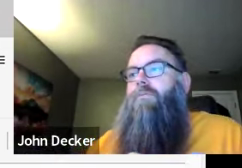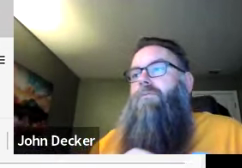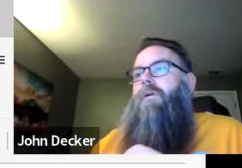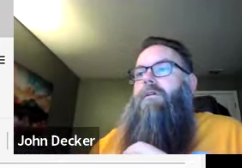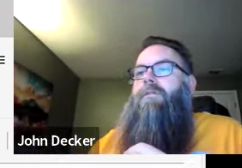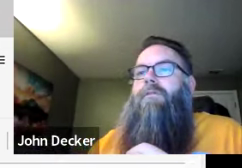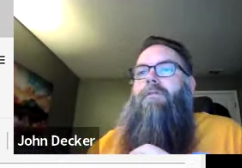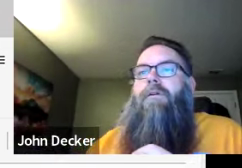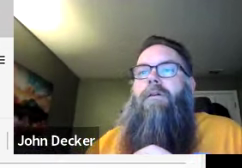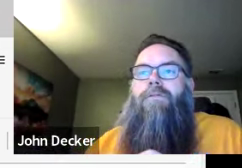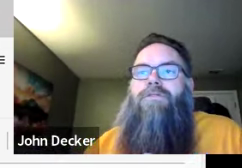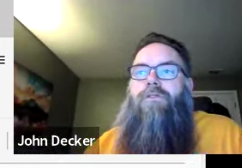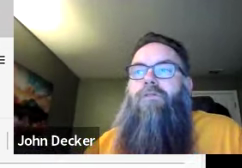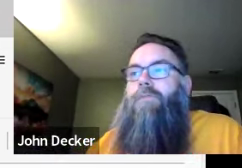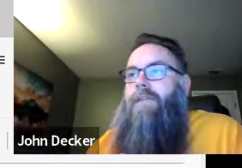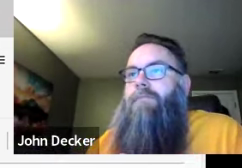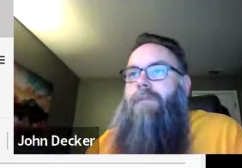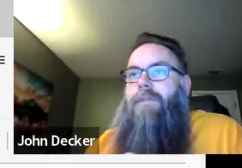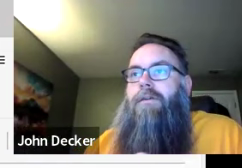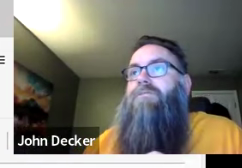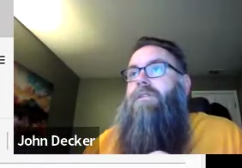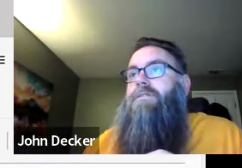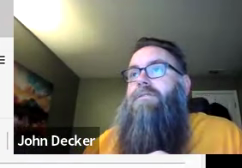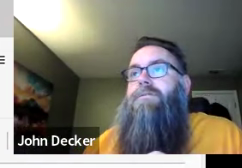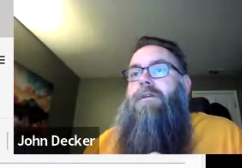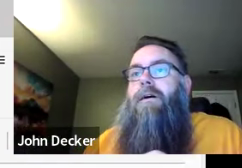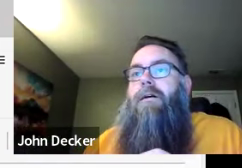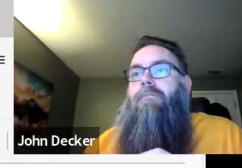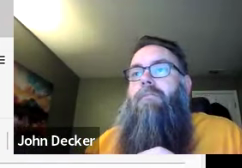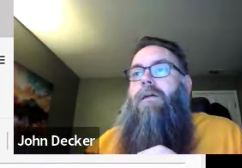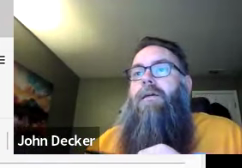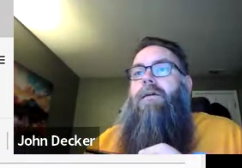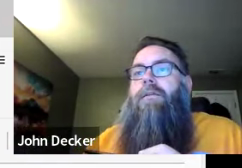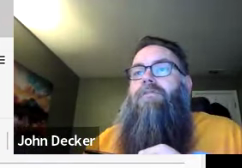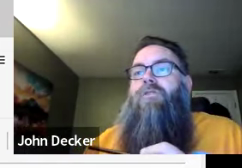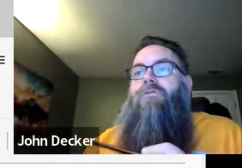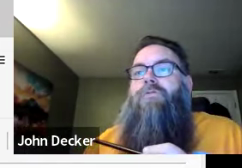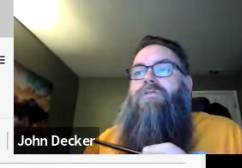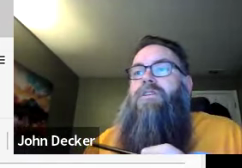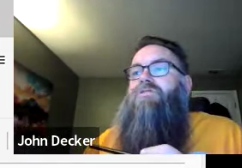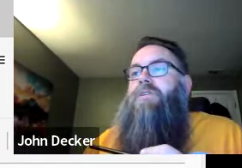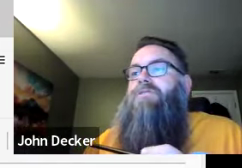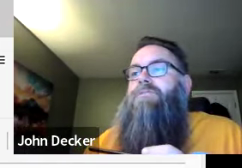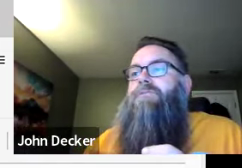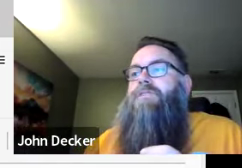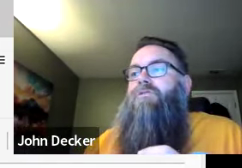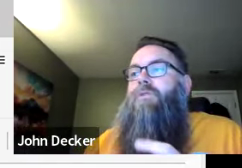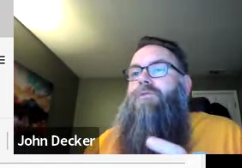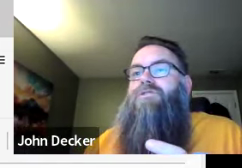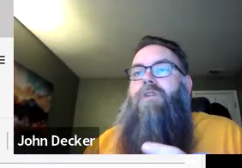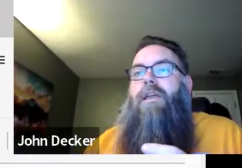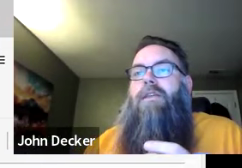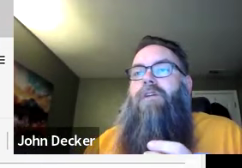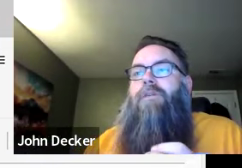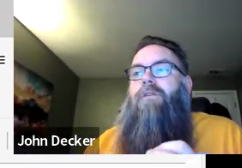so there's an overall plan, I think, as it relates to this. General Regional Centers direct service professional